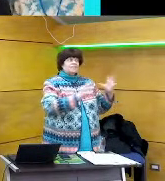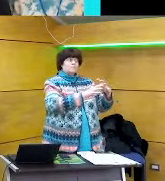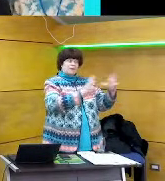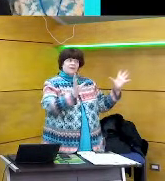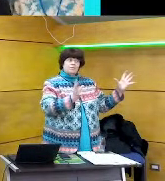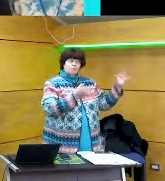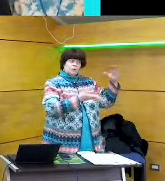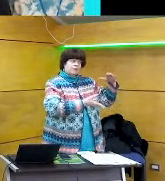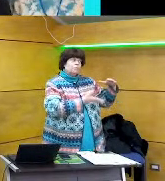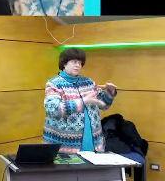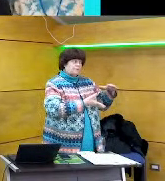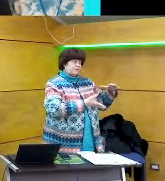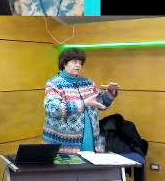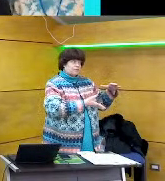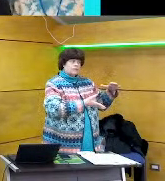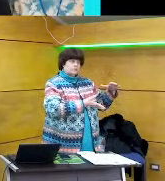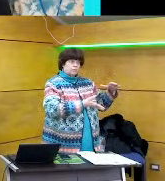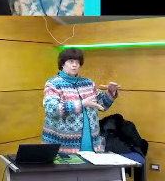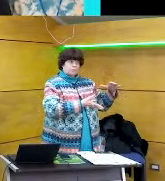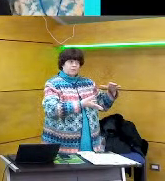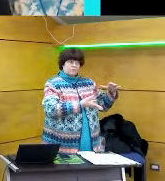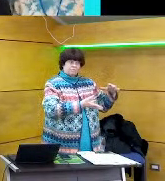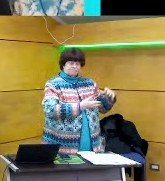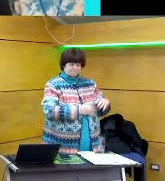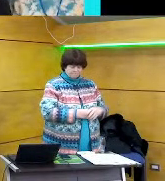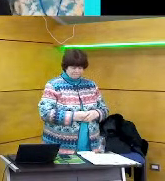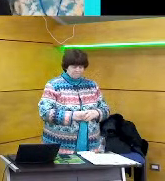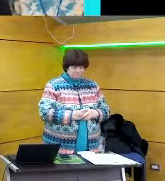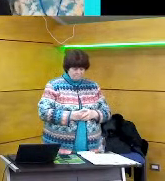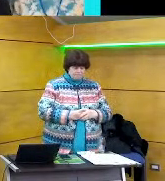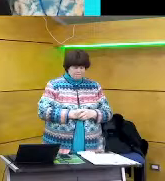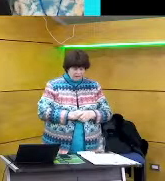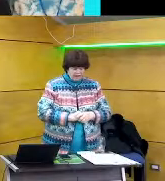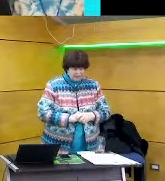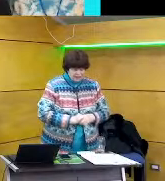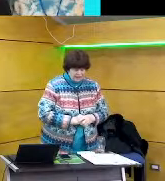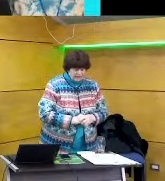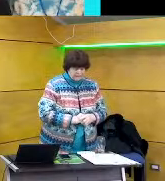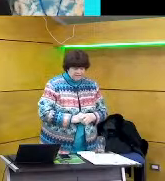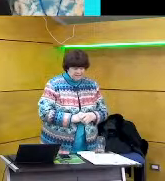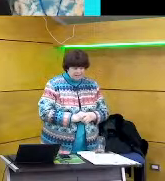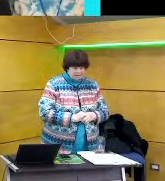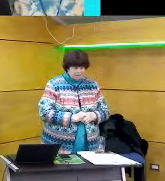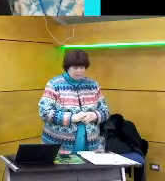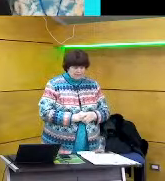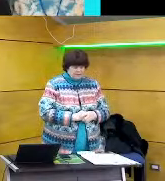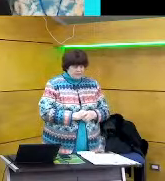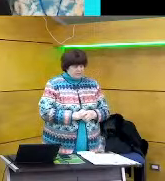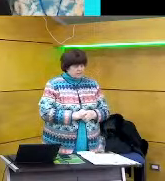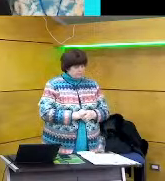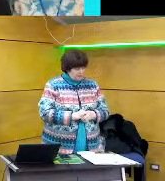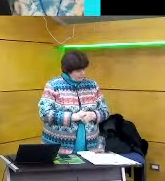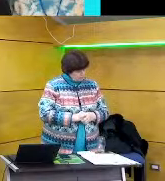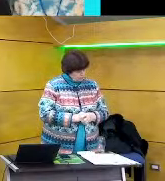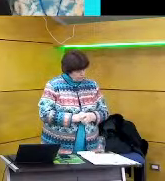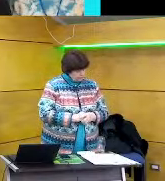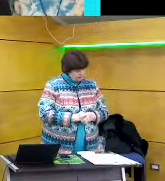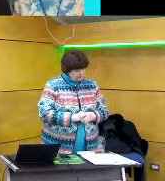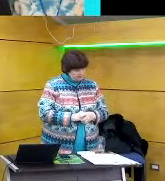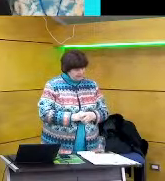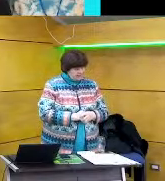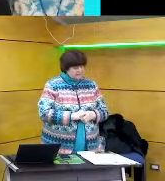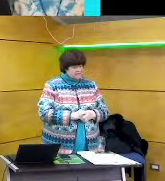be expanding more than what's been in the workbook. And they're speaking